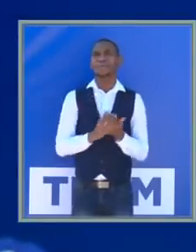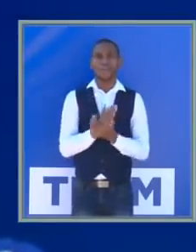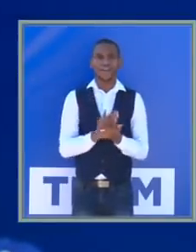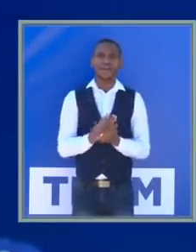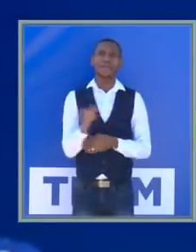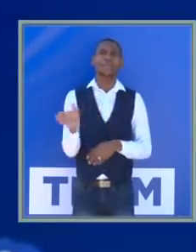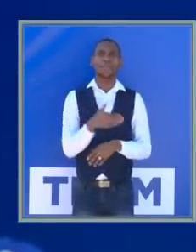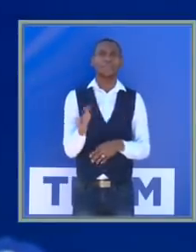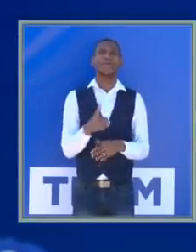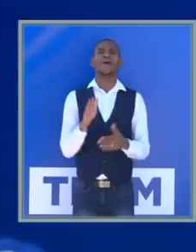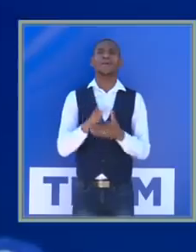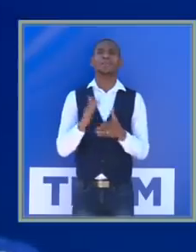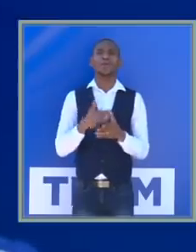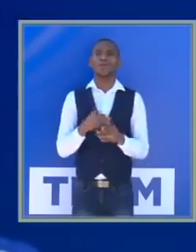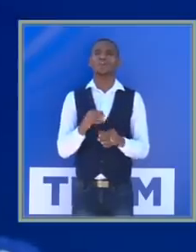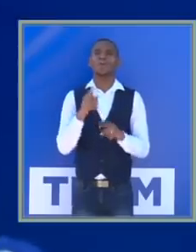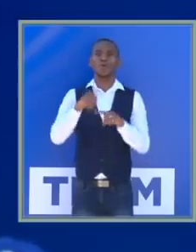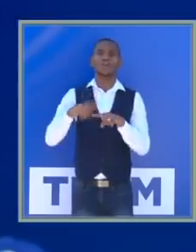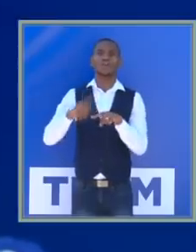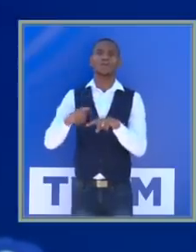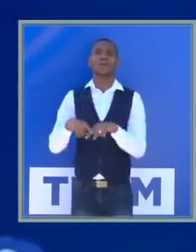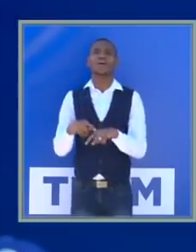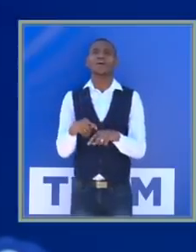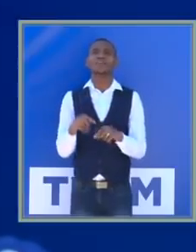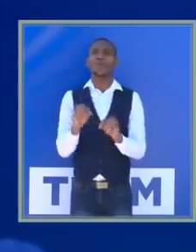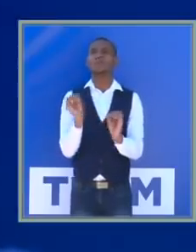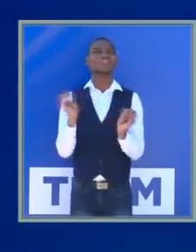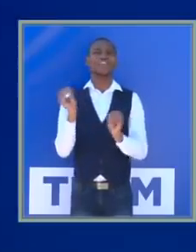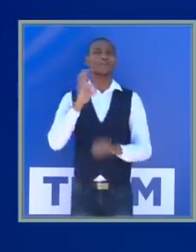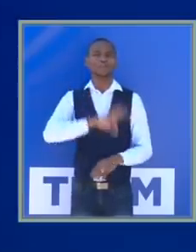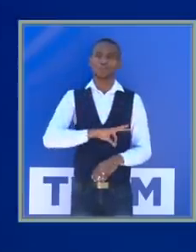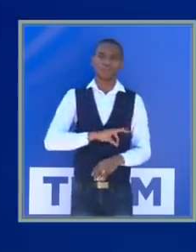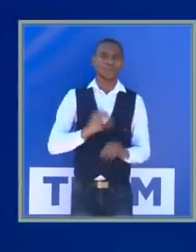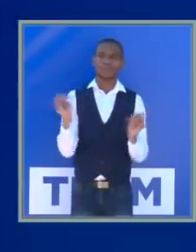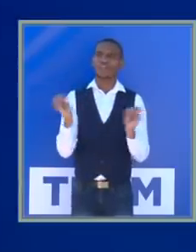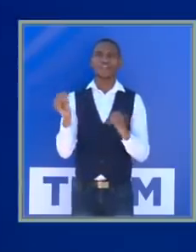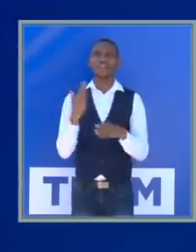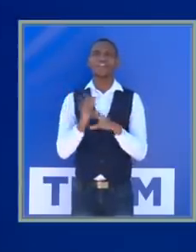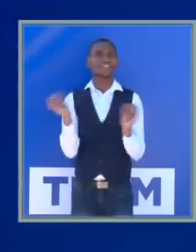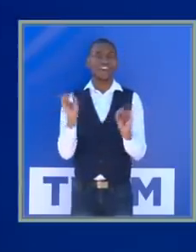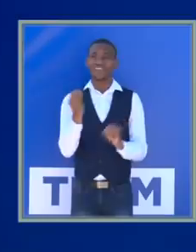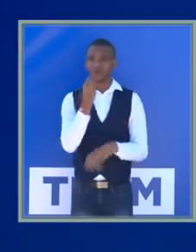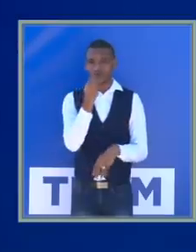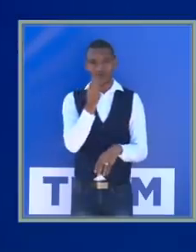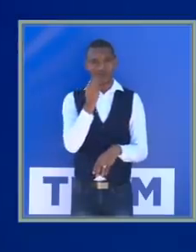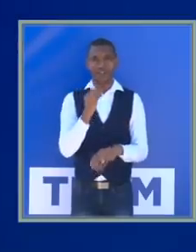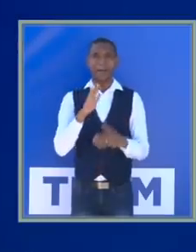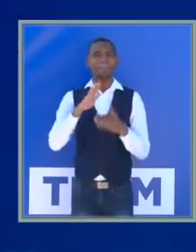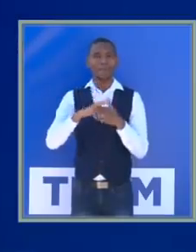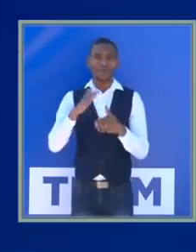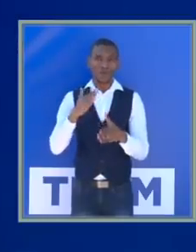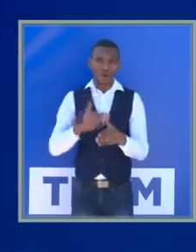because the people are only dependent on without a single income. They've got nothing to eat